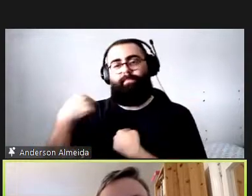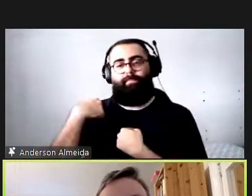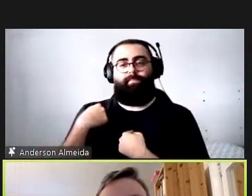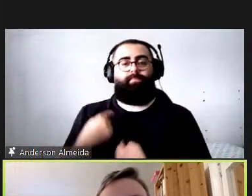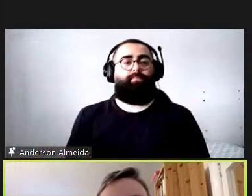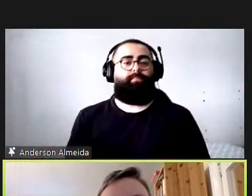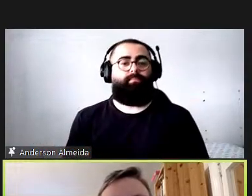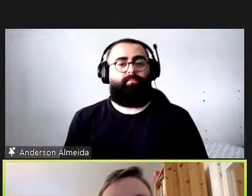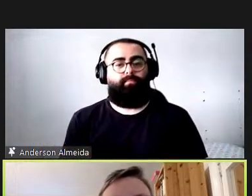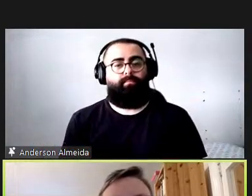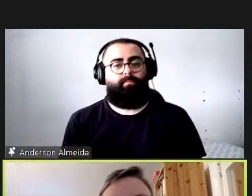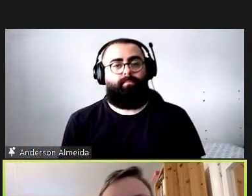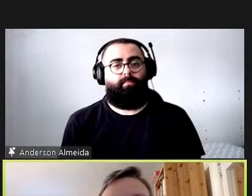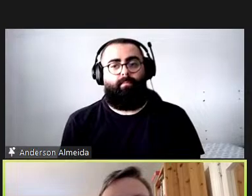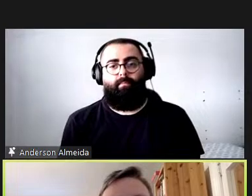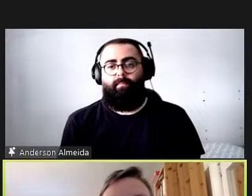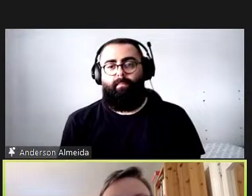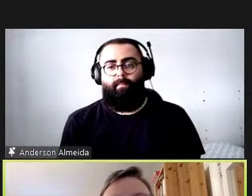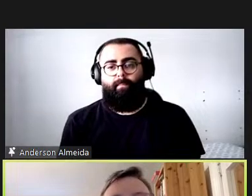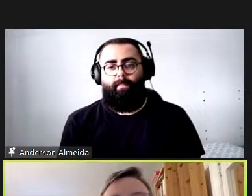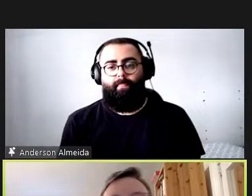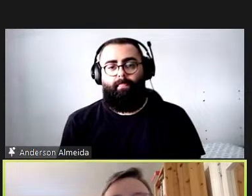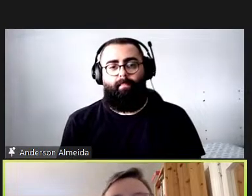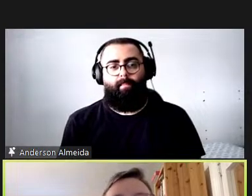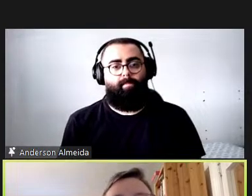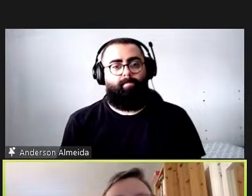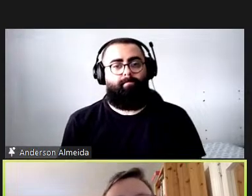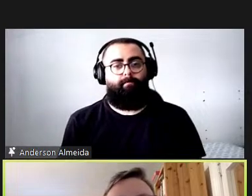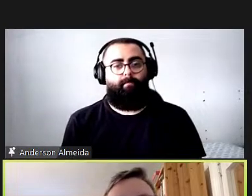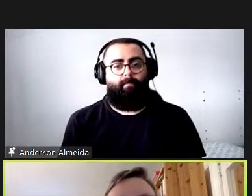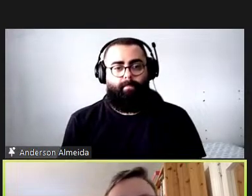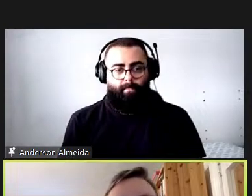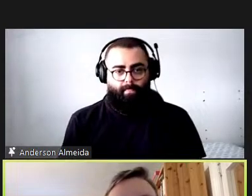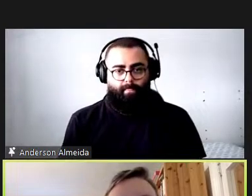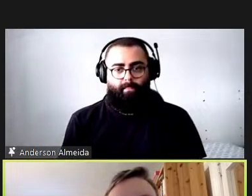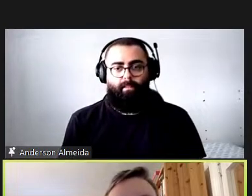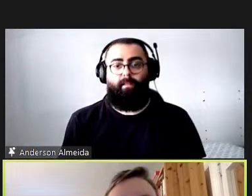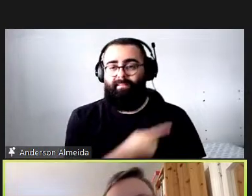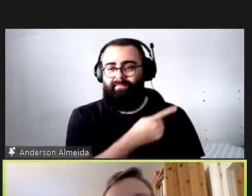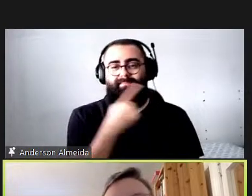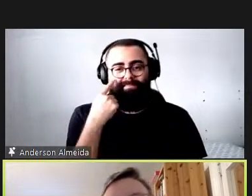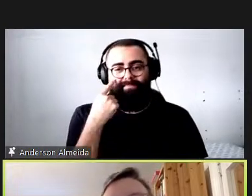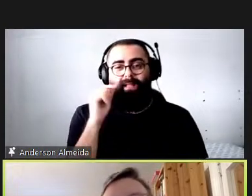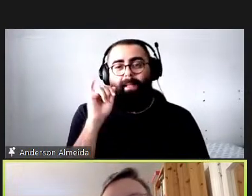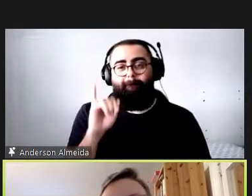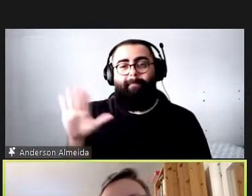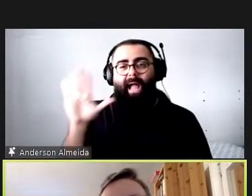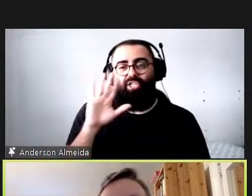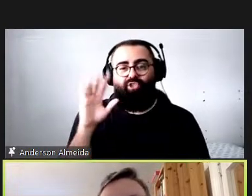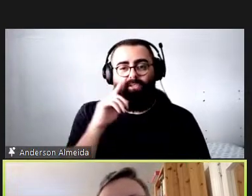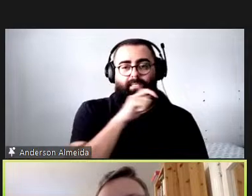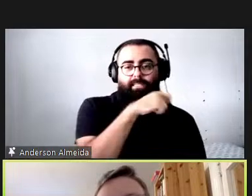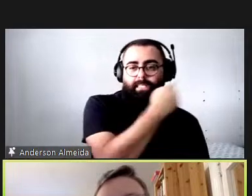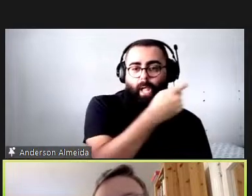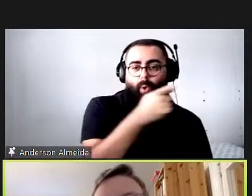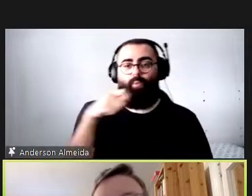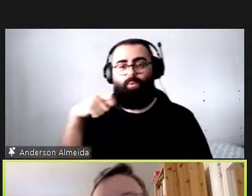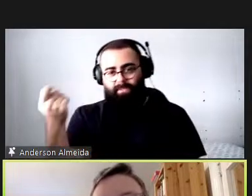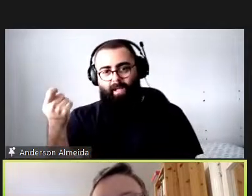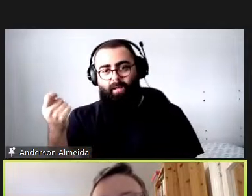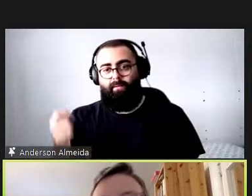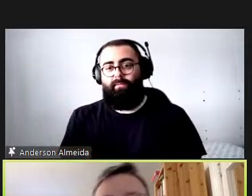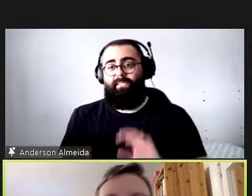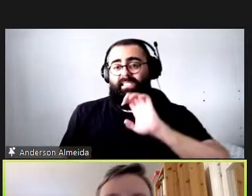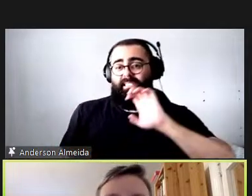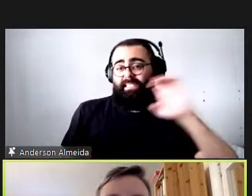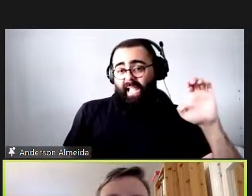And this is just a still image of those two signs with sick on the left and willing